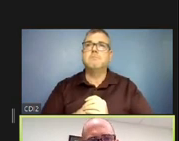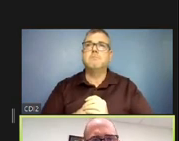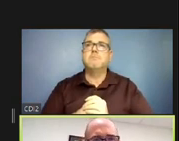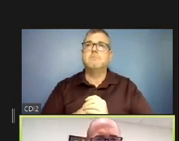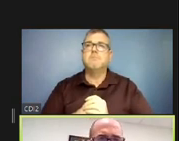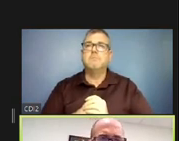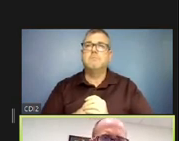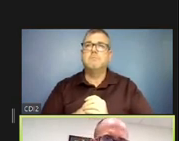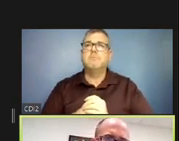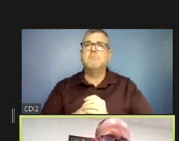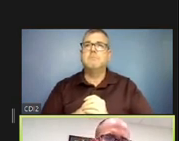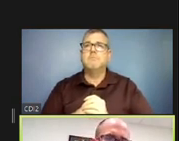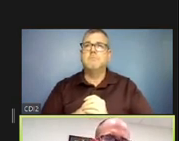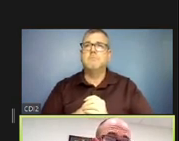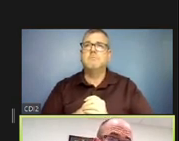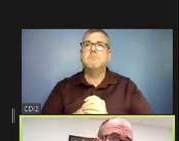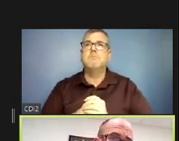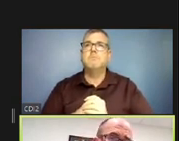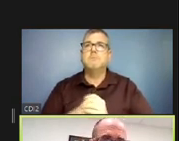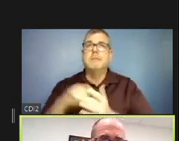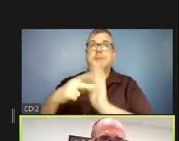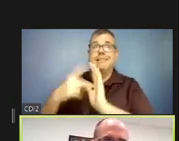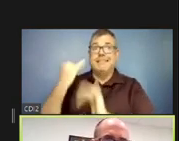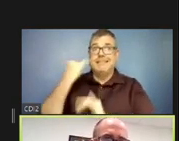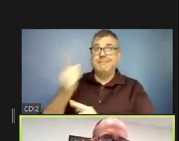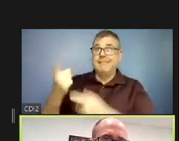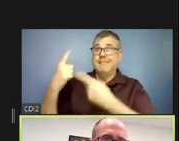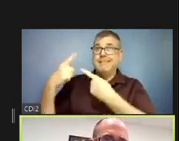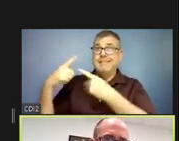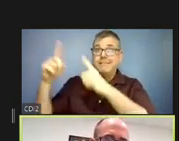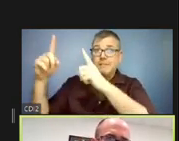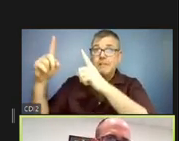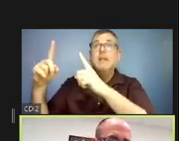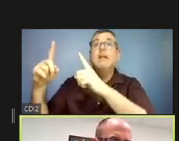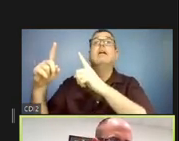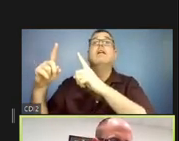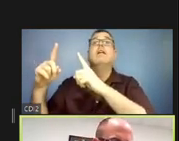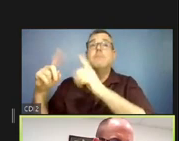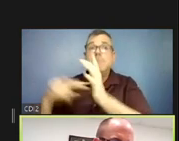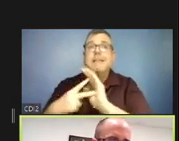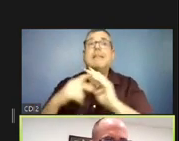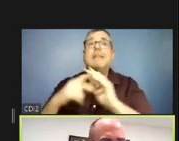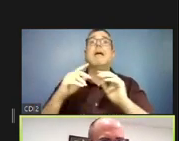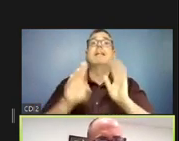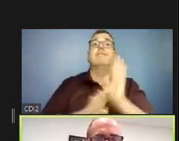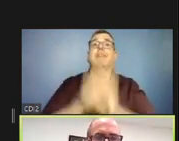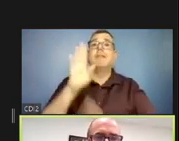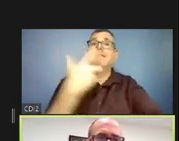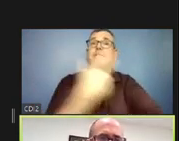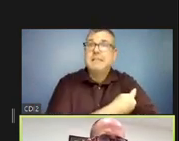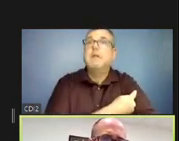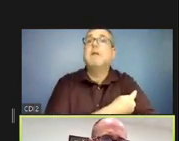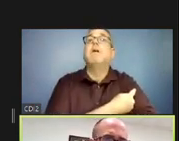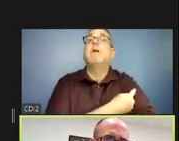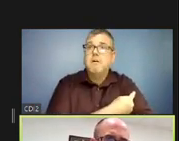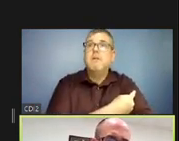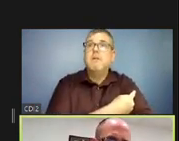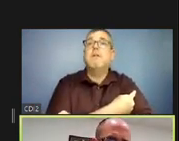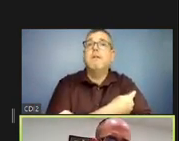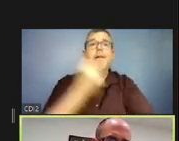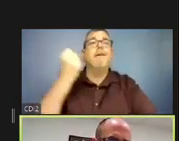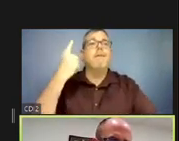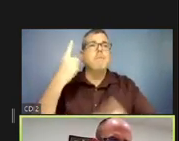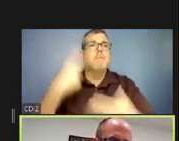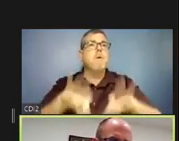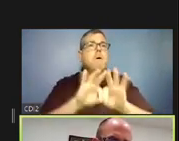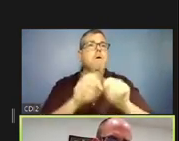stages of vaccine development, typically 3 stages, and then 4 is when it's out in the